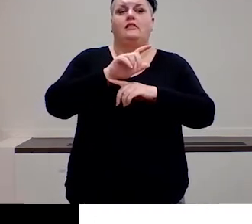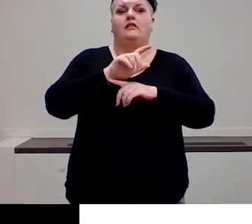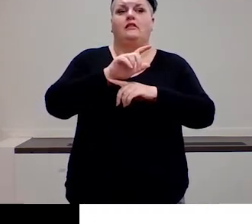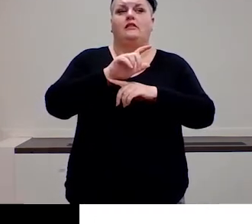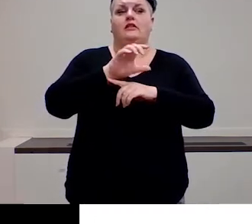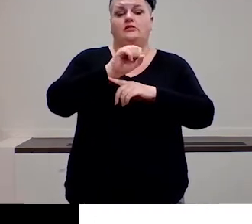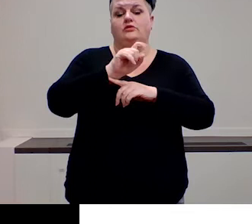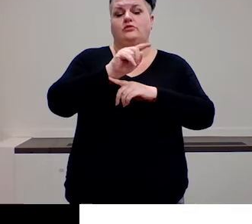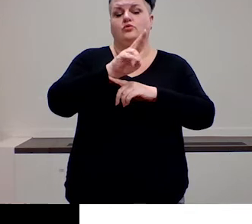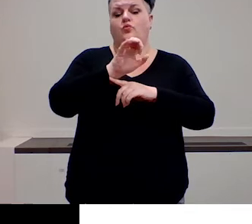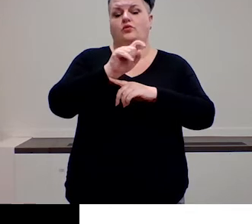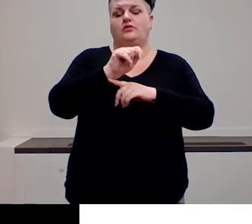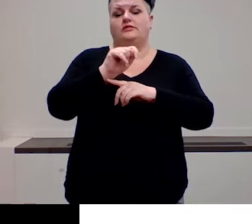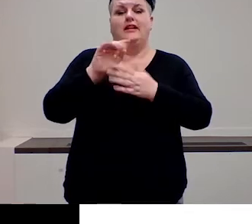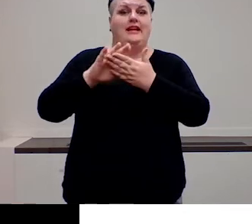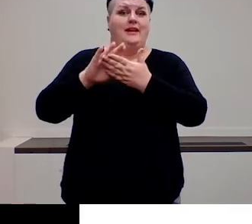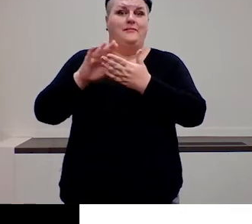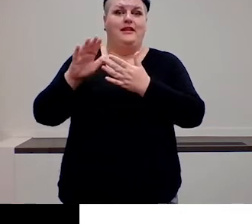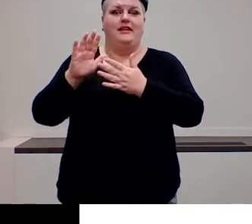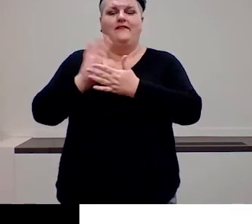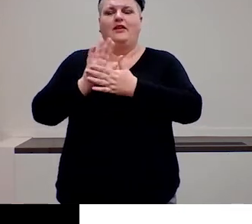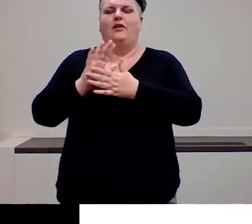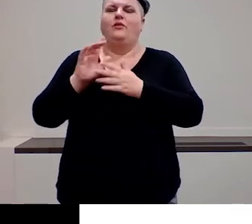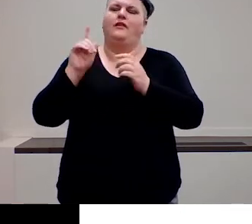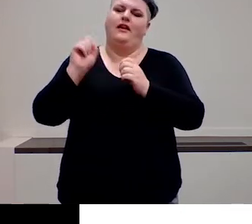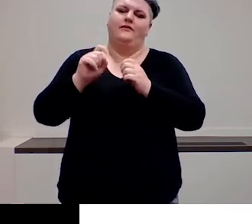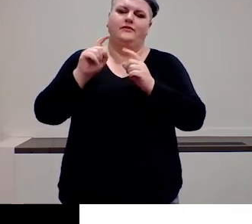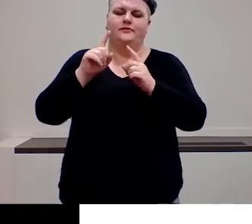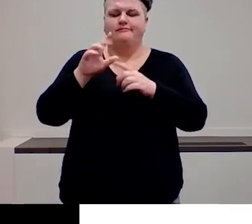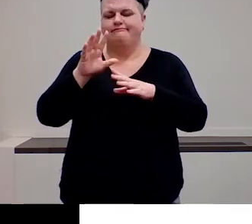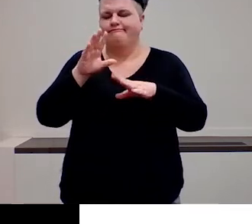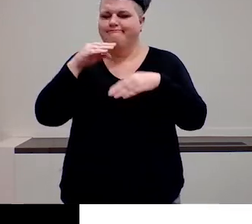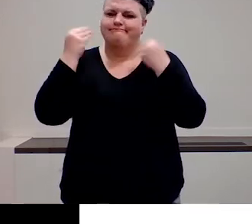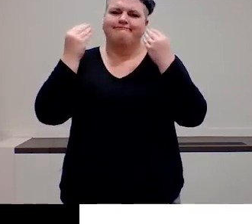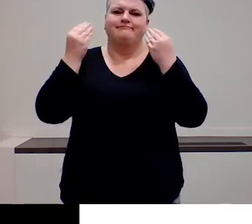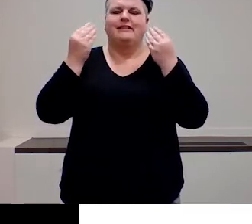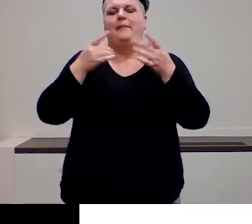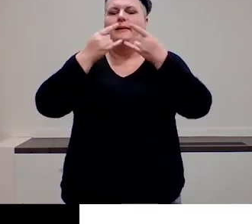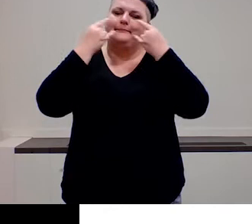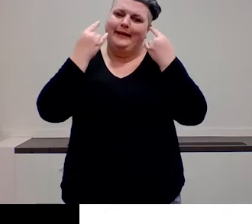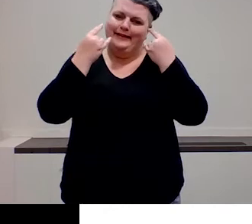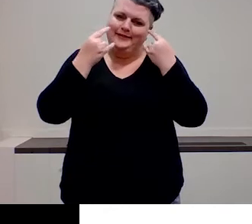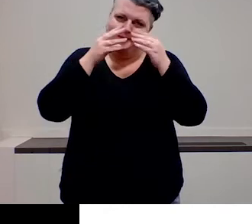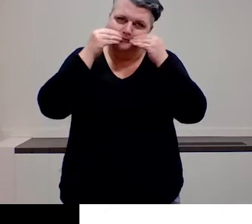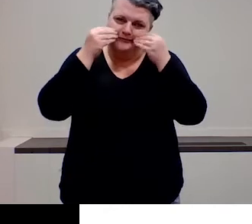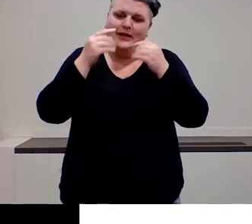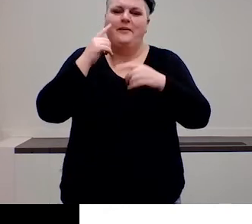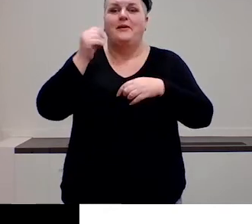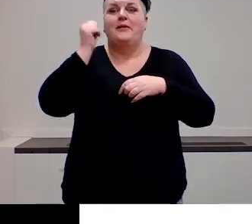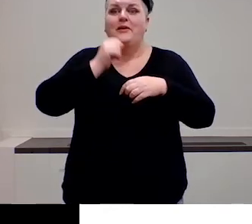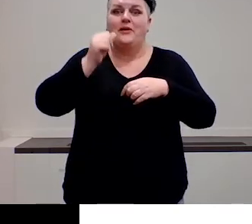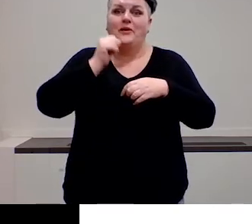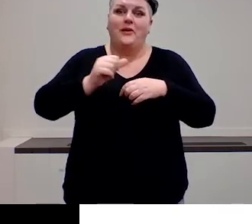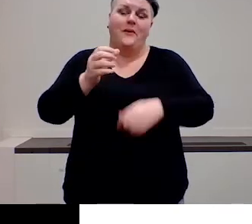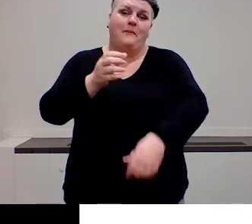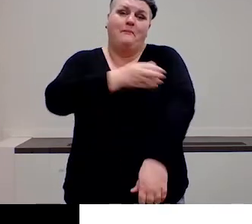video, you can't help but smile, and it's obviously you can't see it with our little masks on, but the Girl Power Panthers,